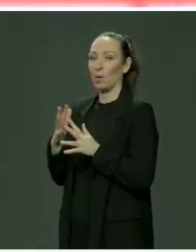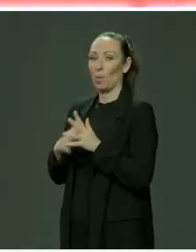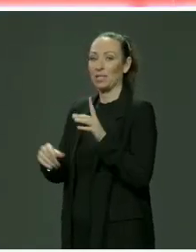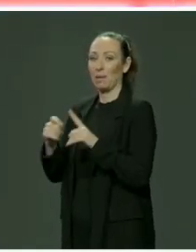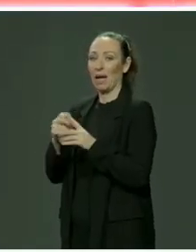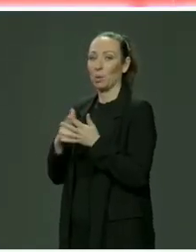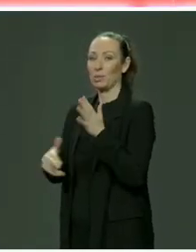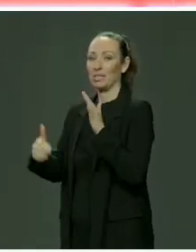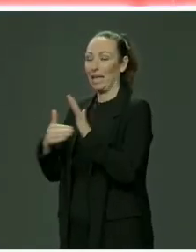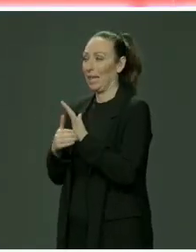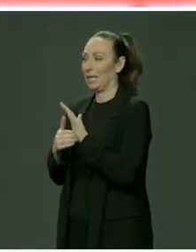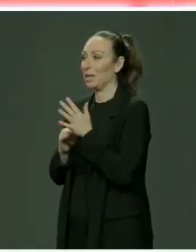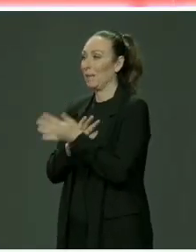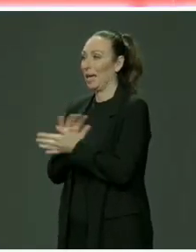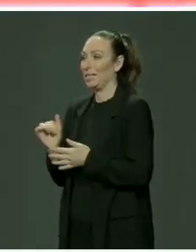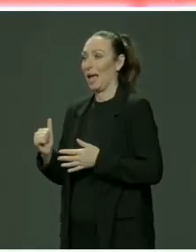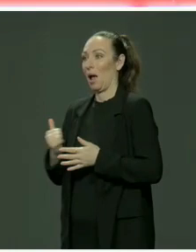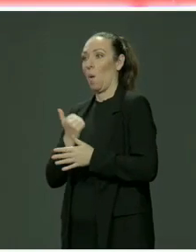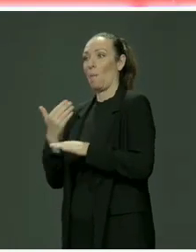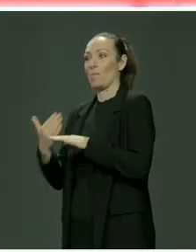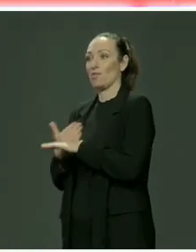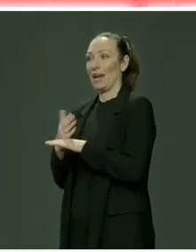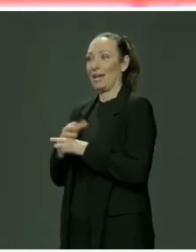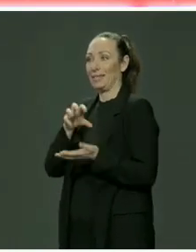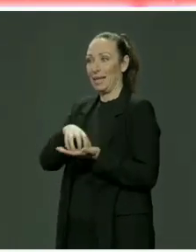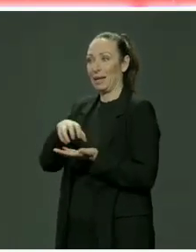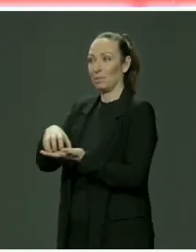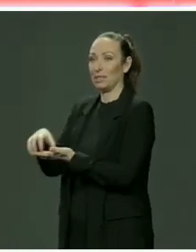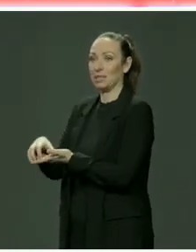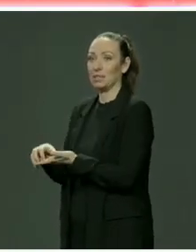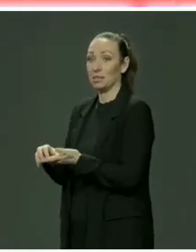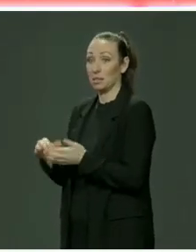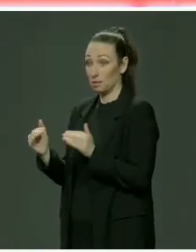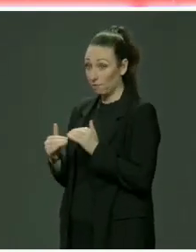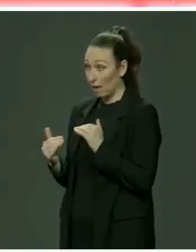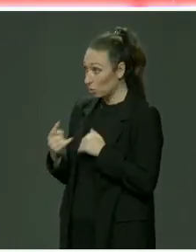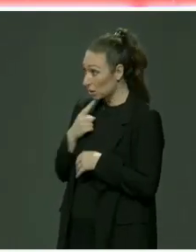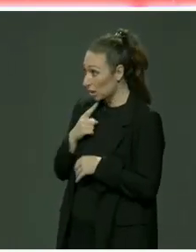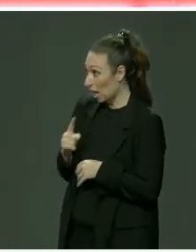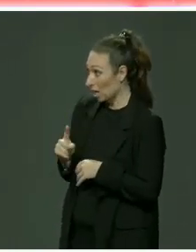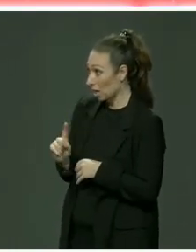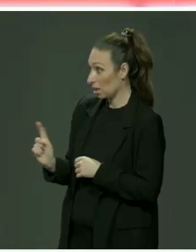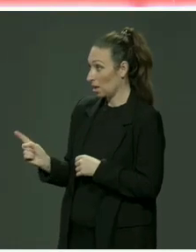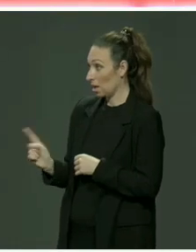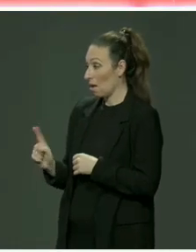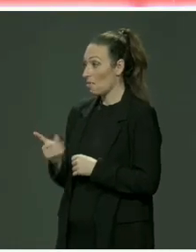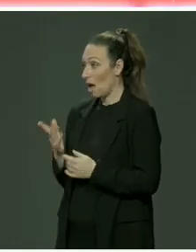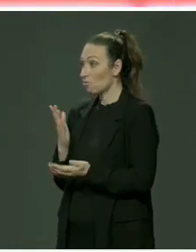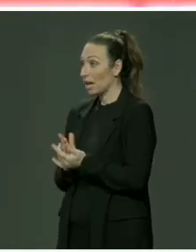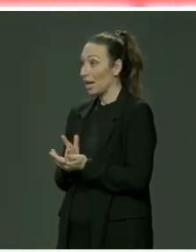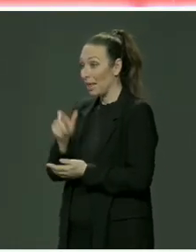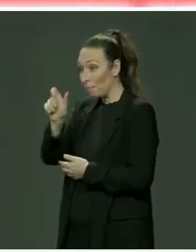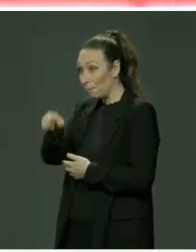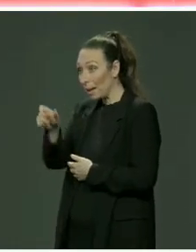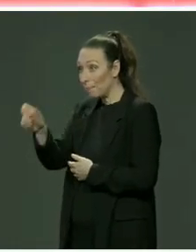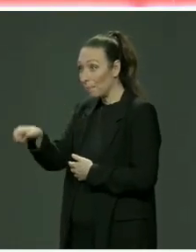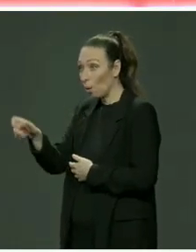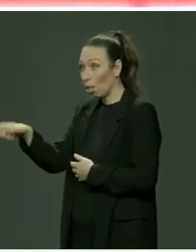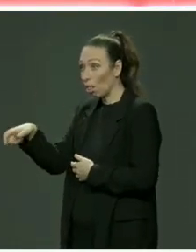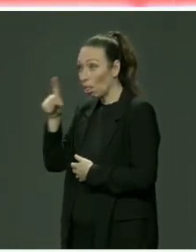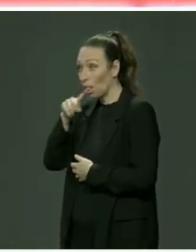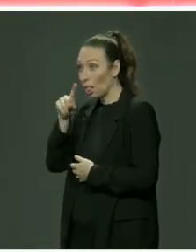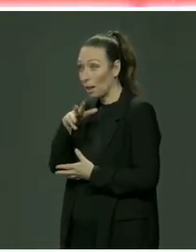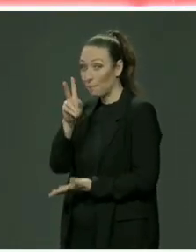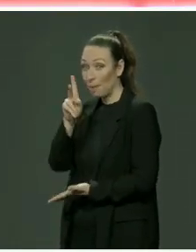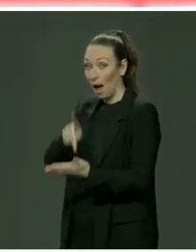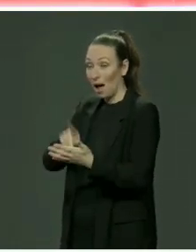Zealand operating segments. Would it be fair to say that these people components are sacrificed